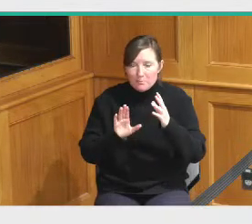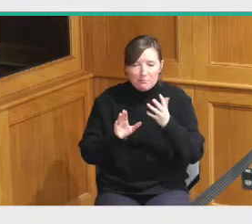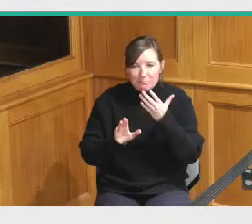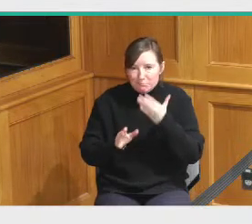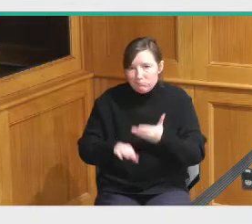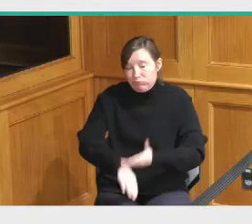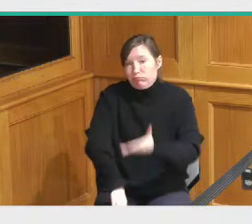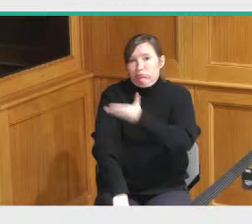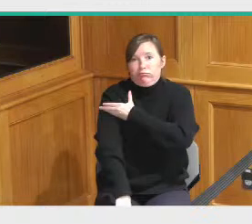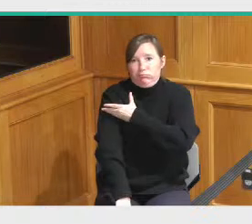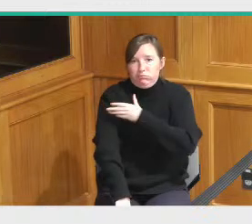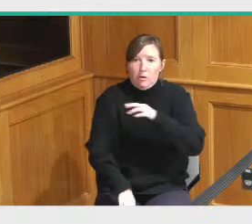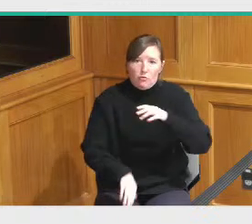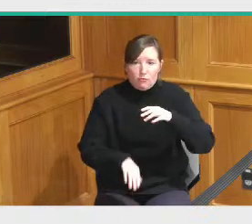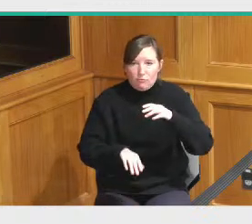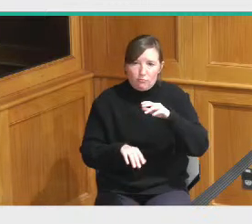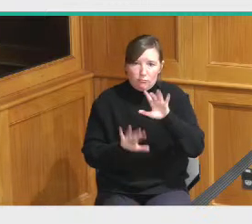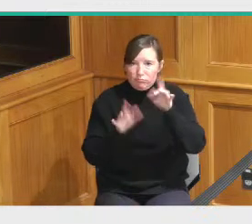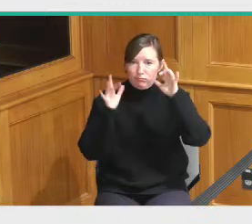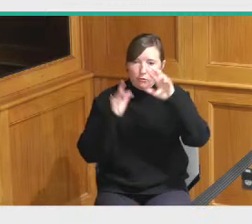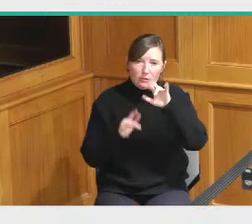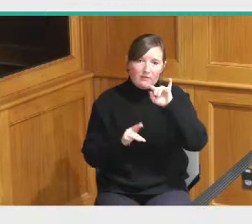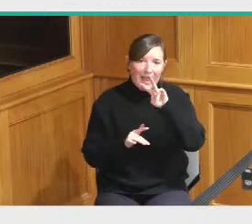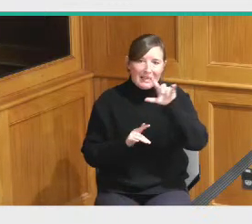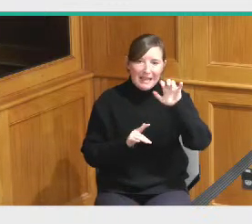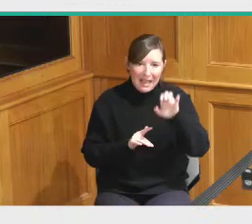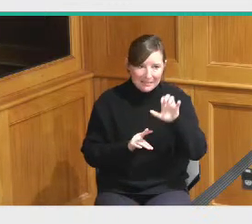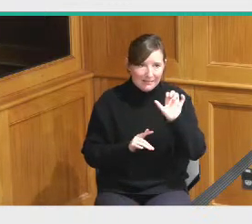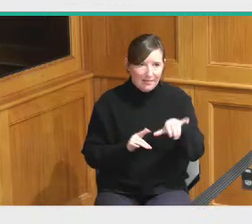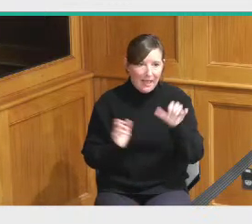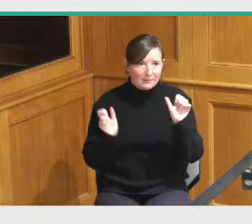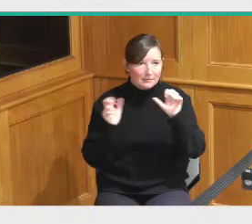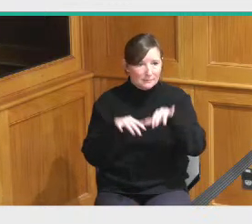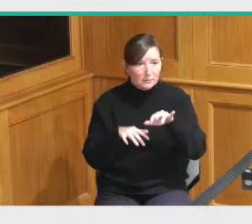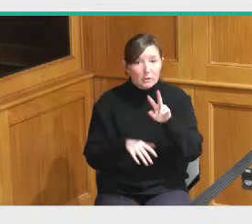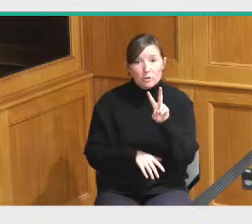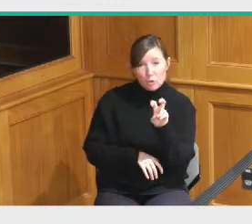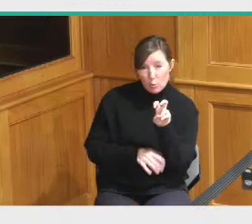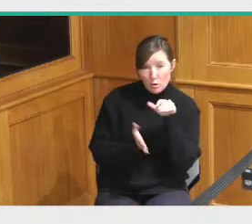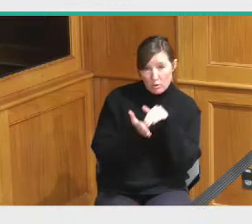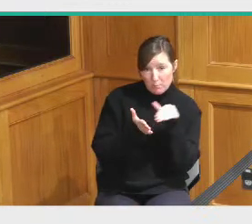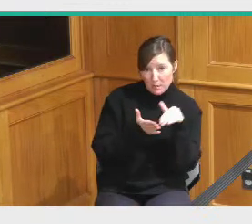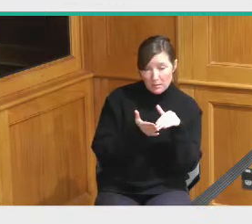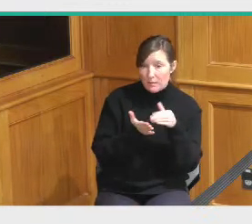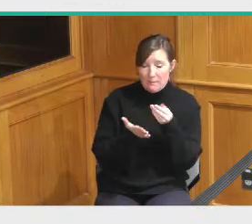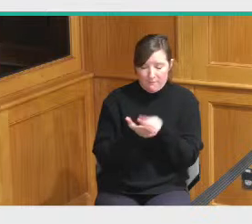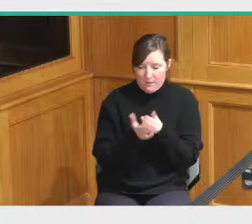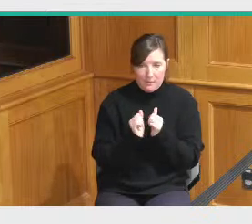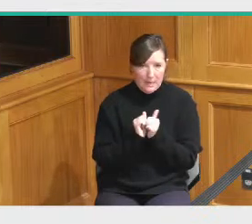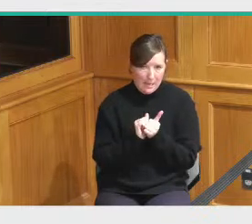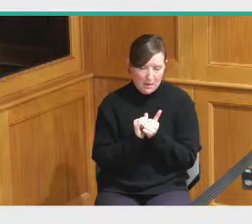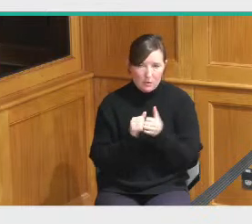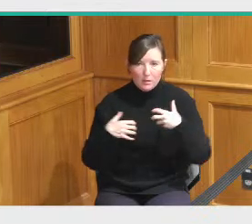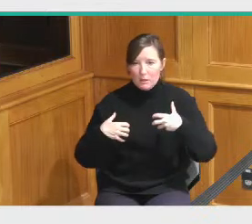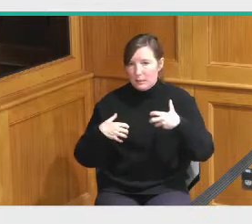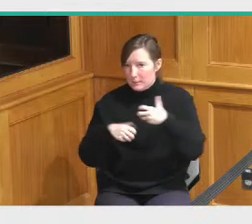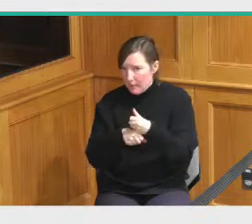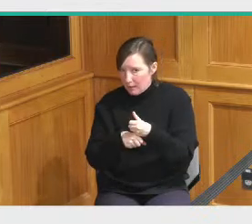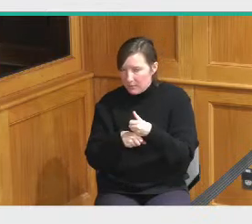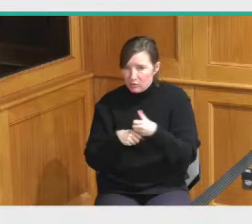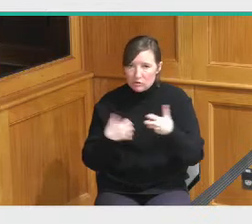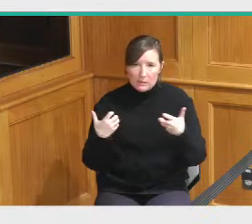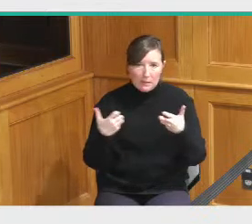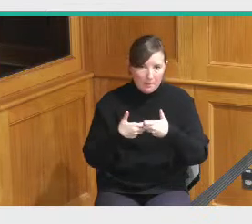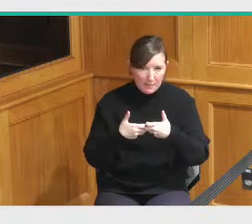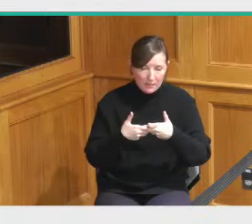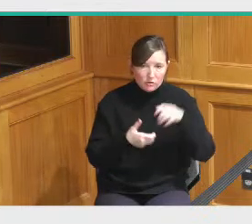Convention Center, and funded that $200 million funded through a consolidation, a combination, a joint plan